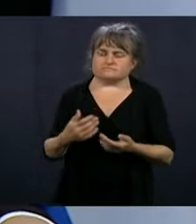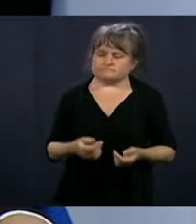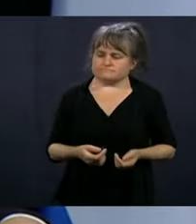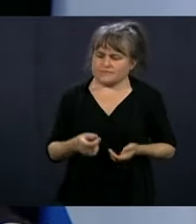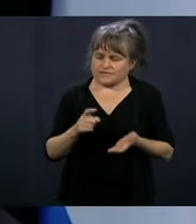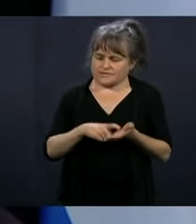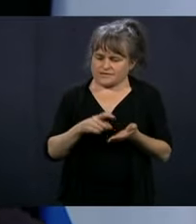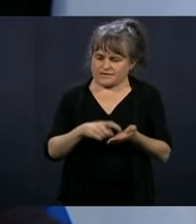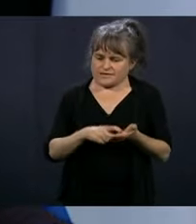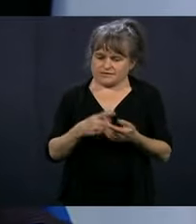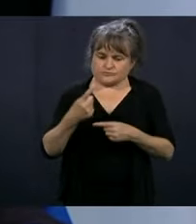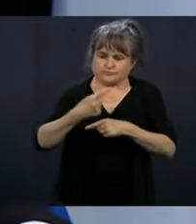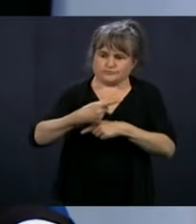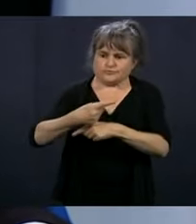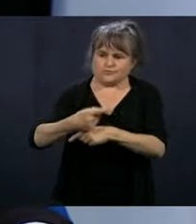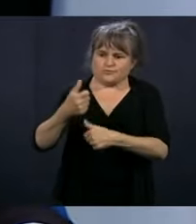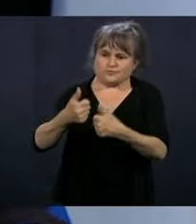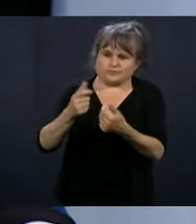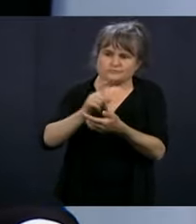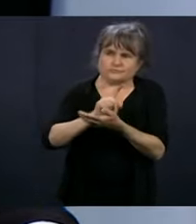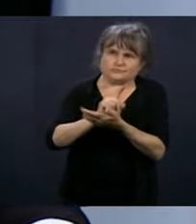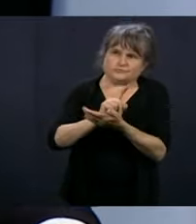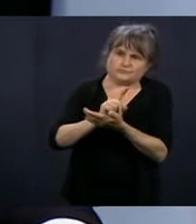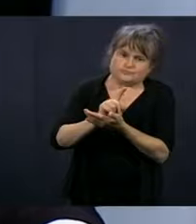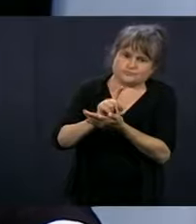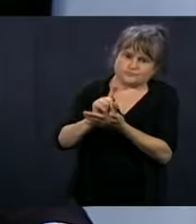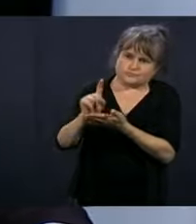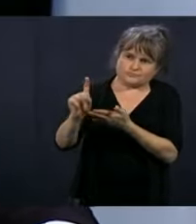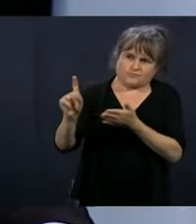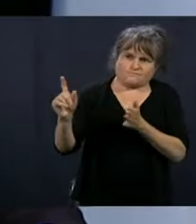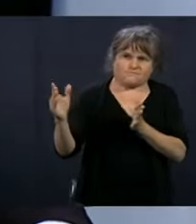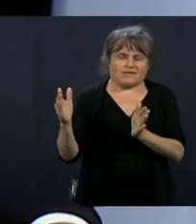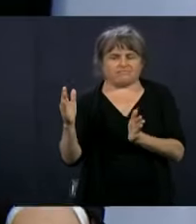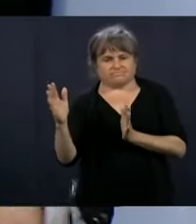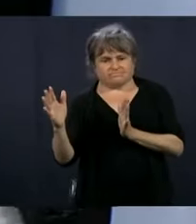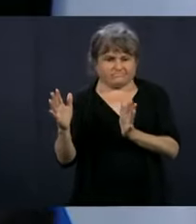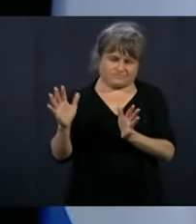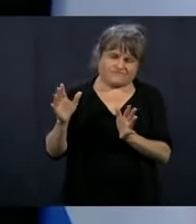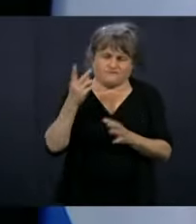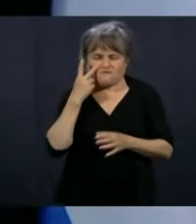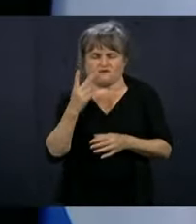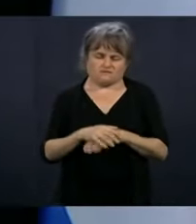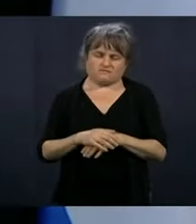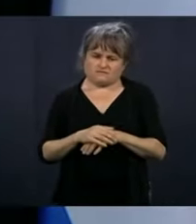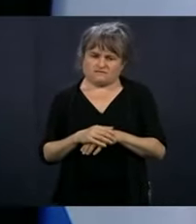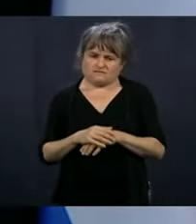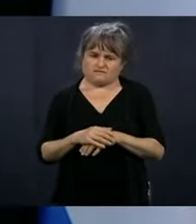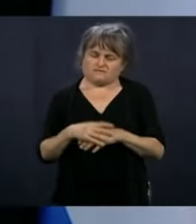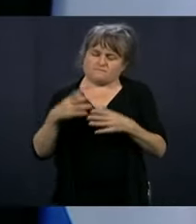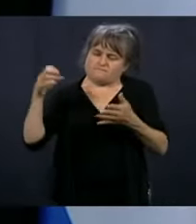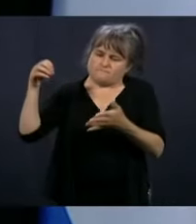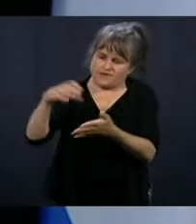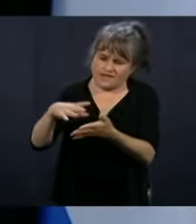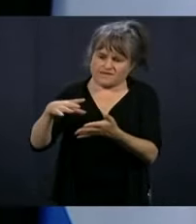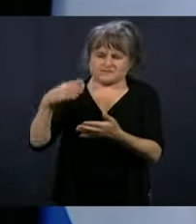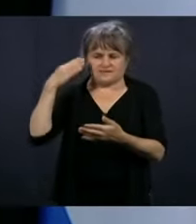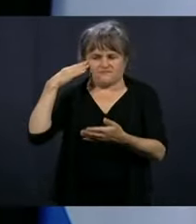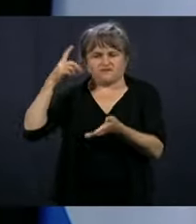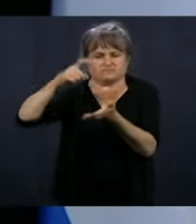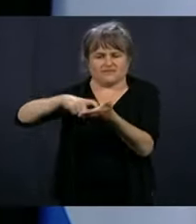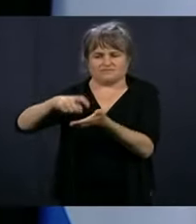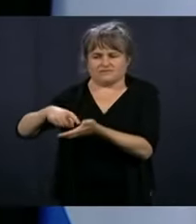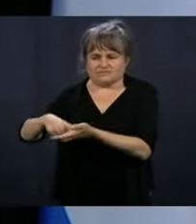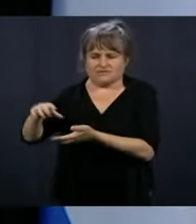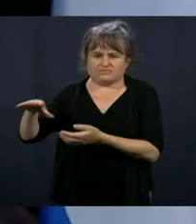within, I won't say days, I'm going to say weeks, we'll be able to have a more